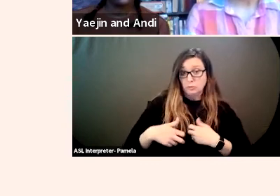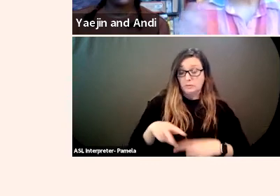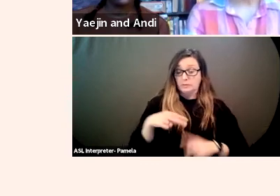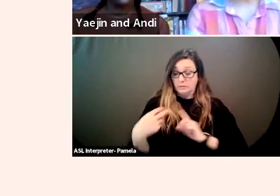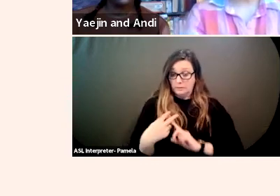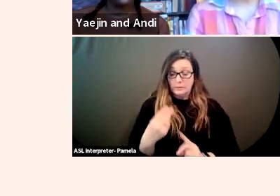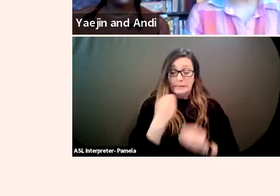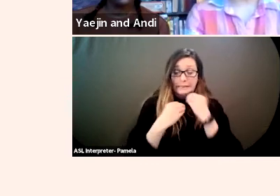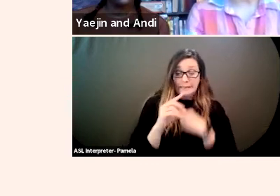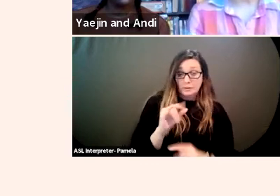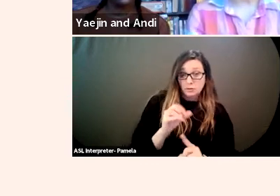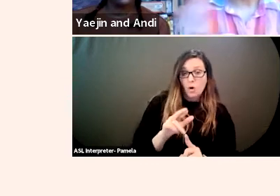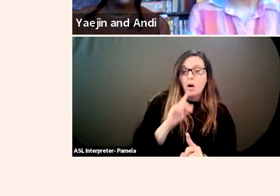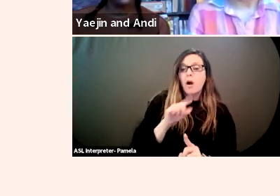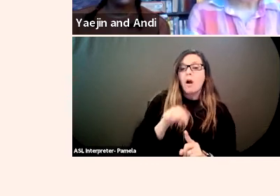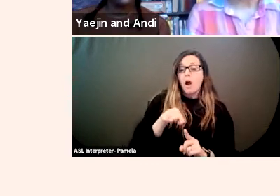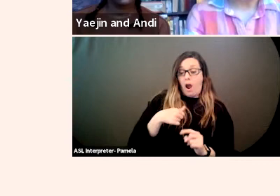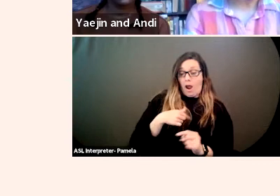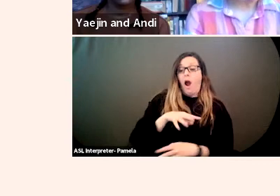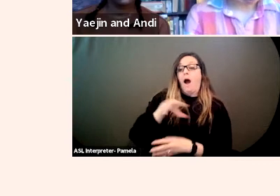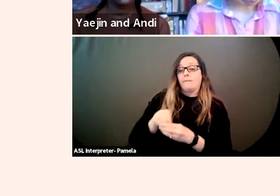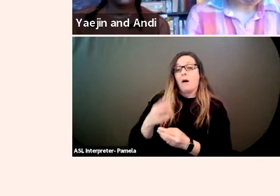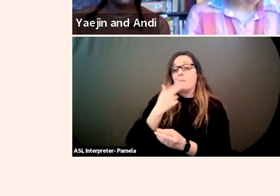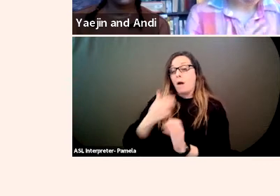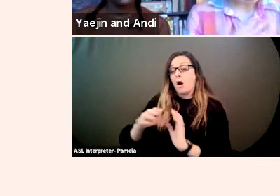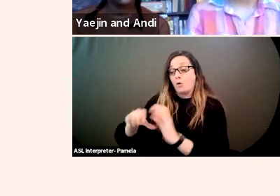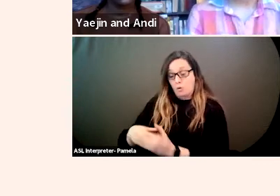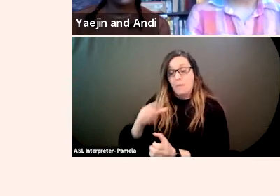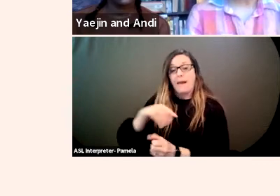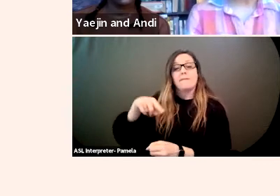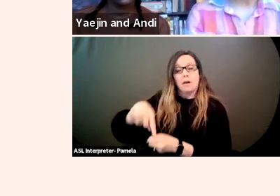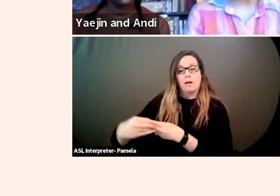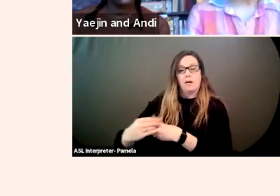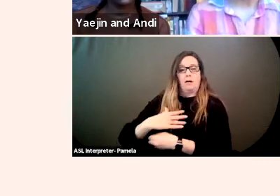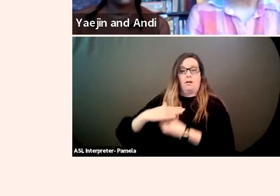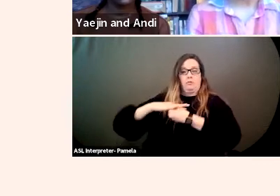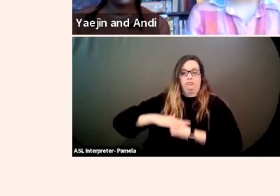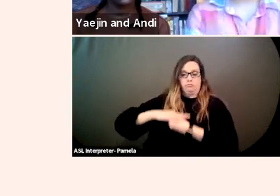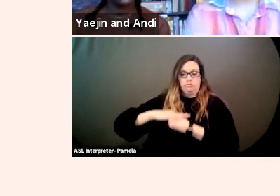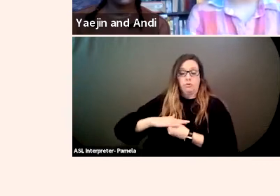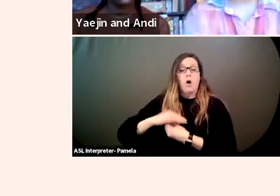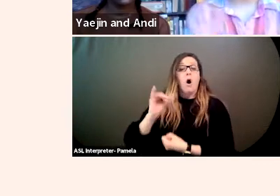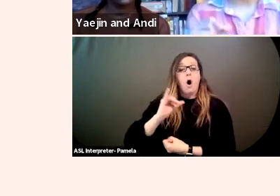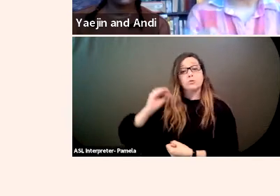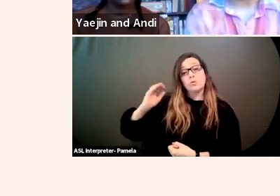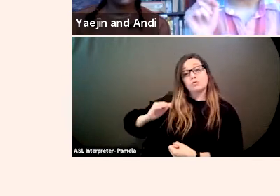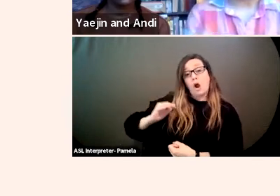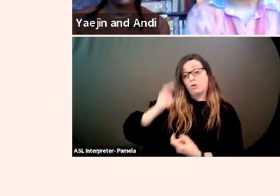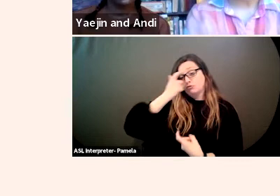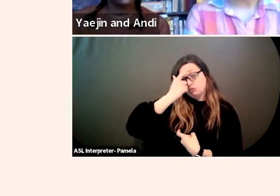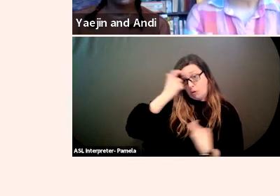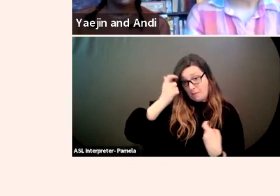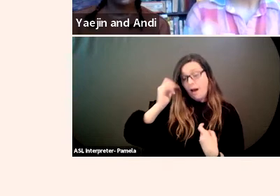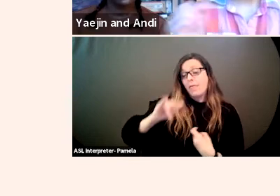expectations when you already belong to a marginalized group. Then there's also childhood trauma, which significantly predicts